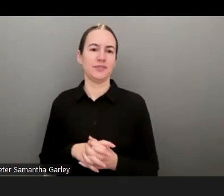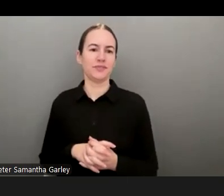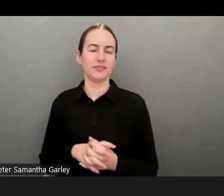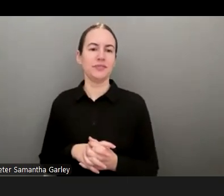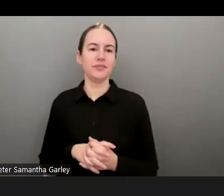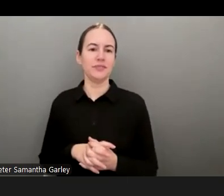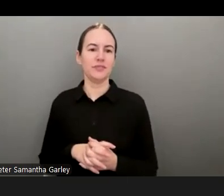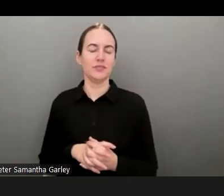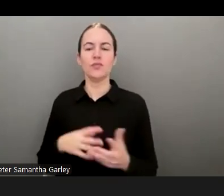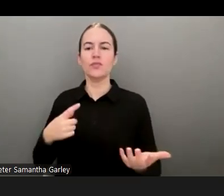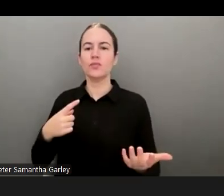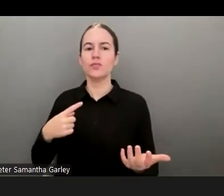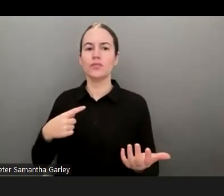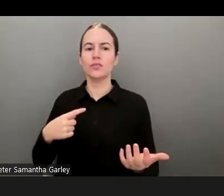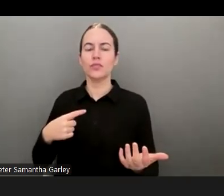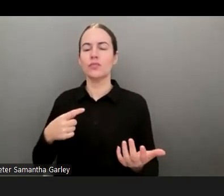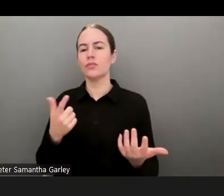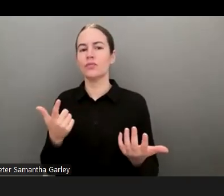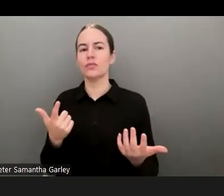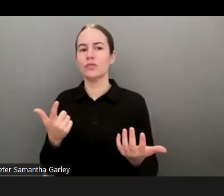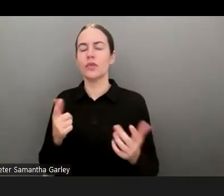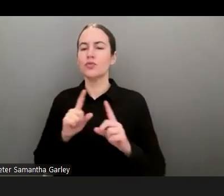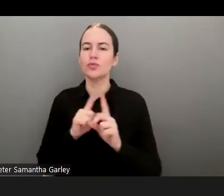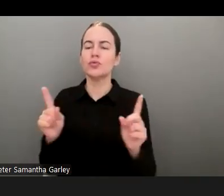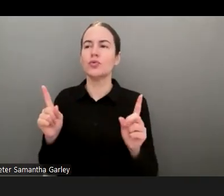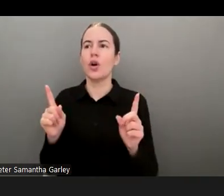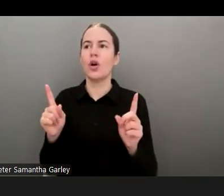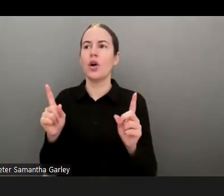the service providers that it would give enough.